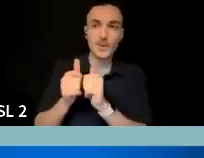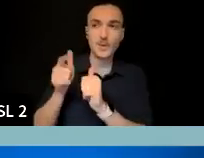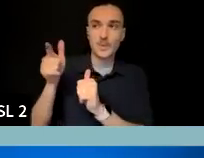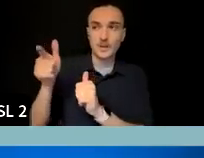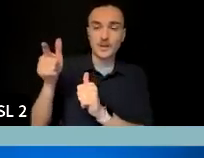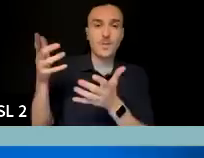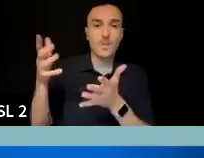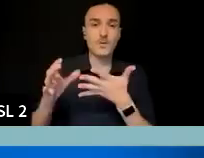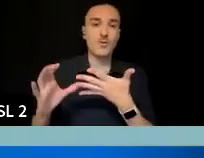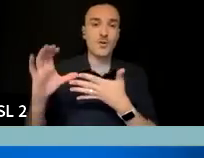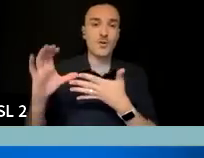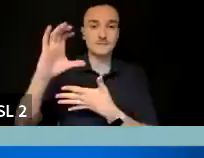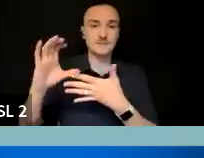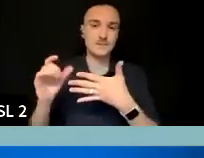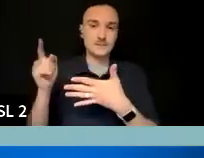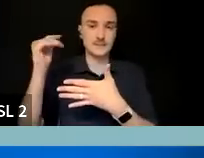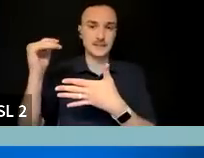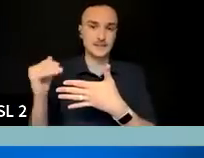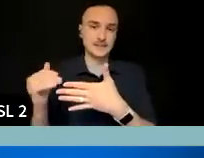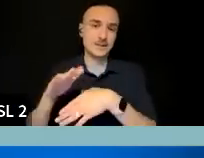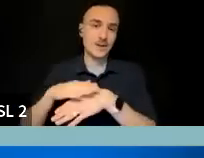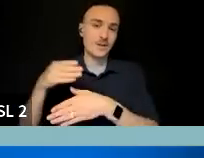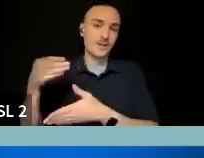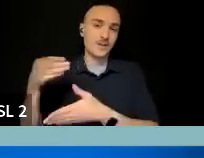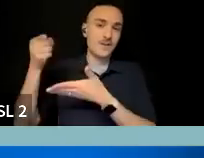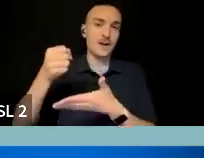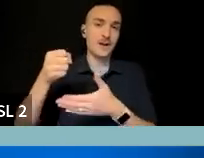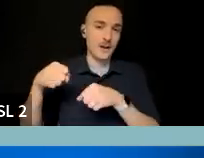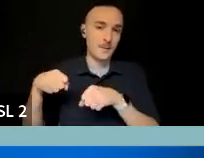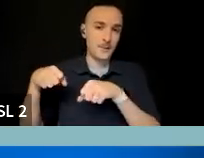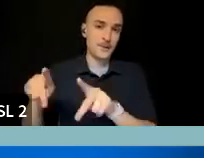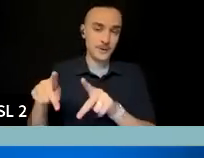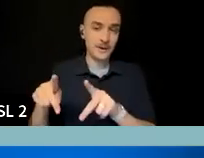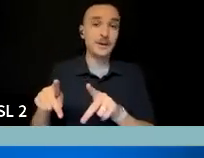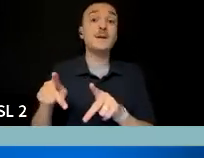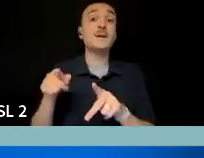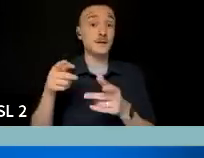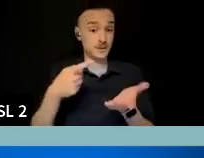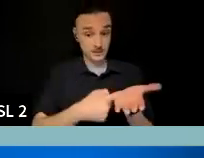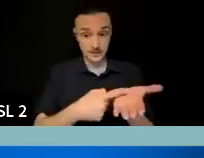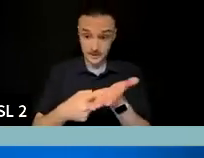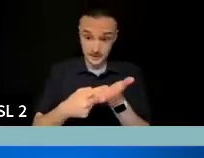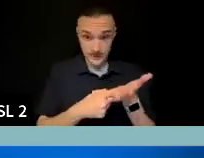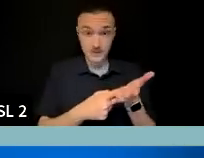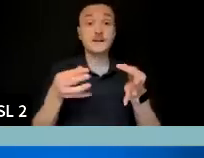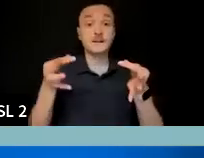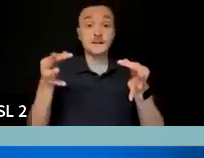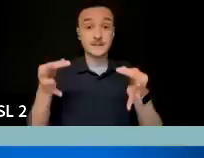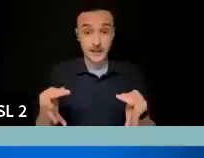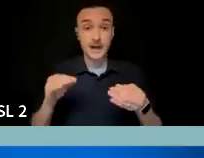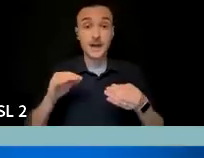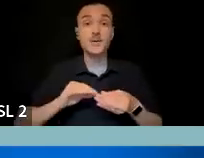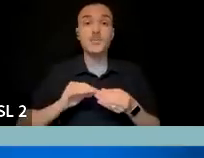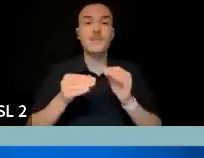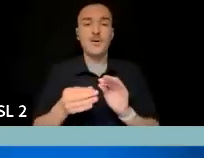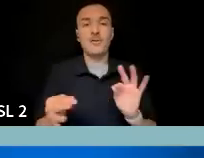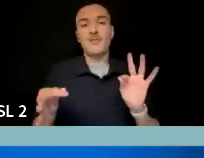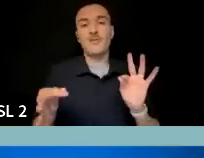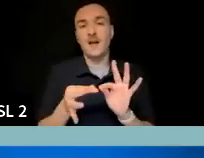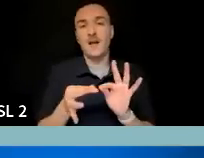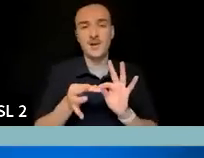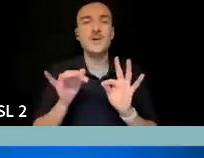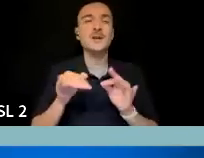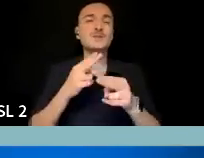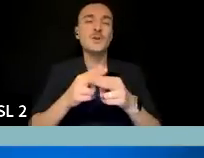This review results in a numerical value called the overall impact score, which basically indicates how the reviewers judged